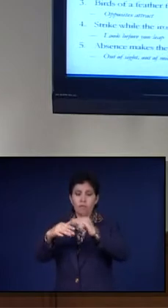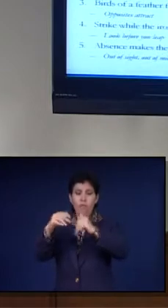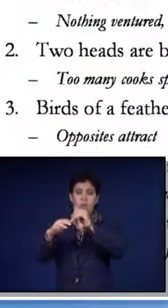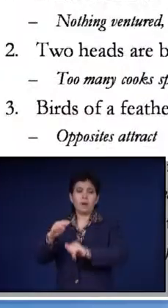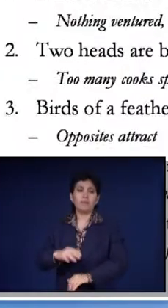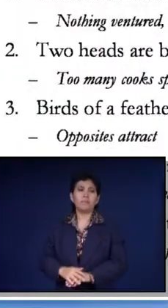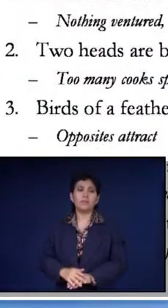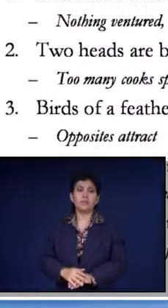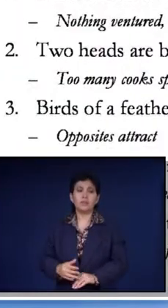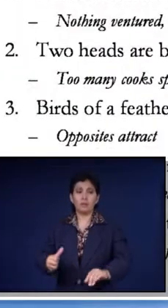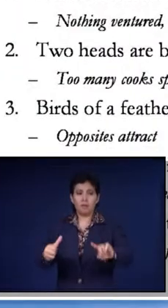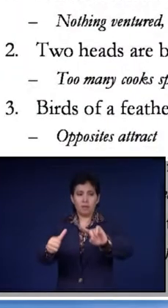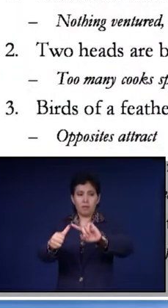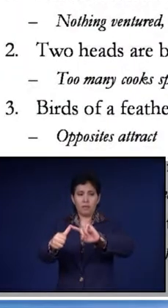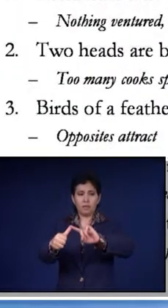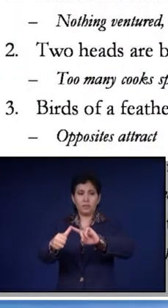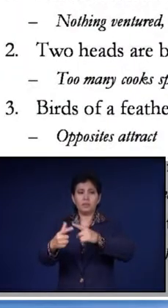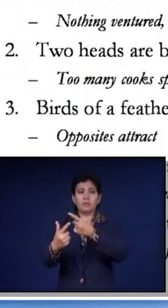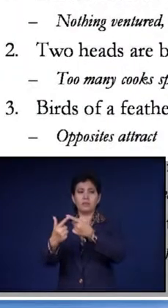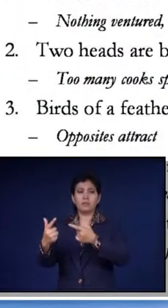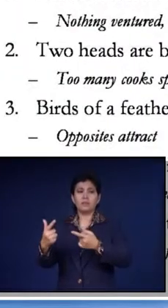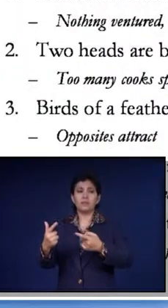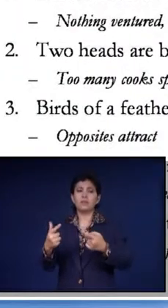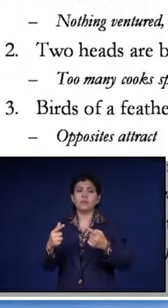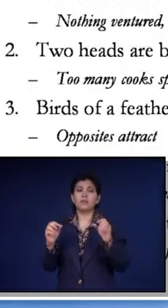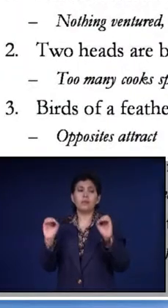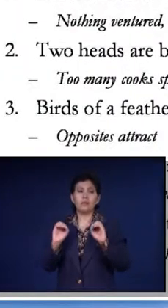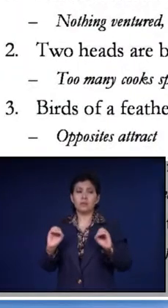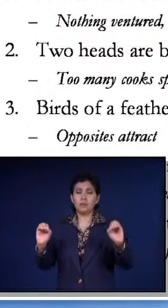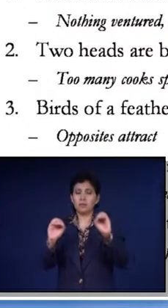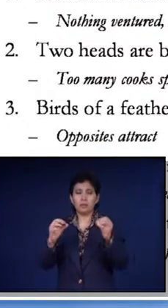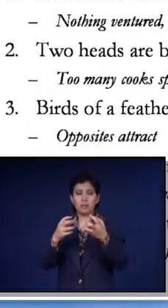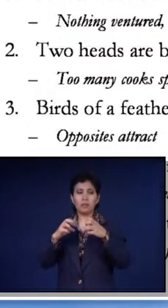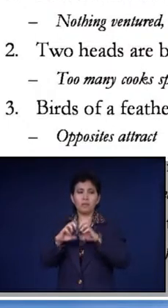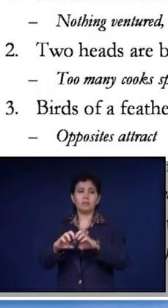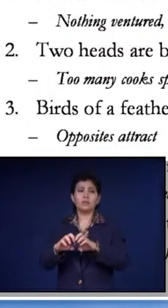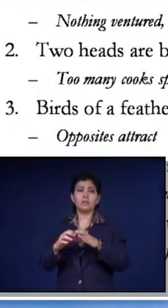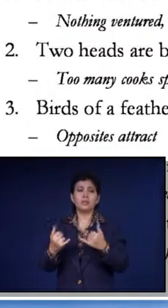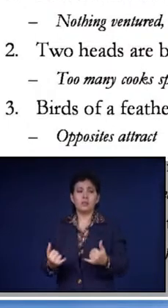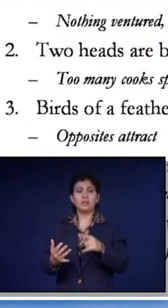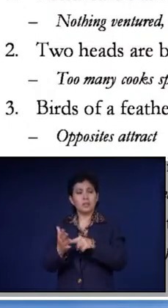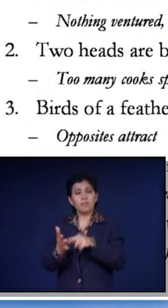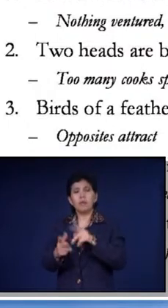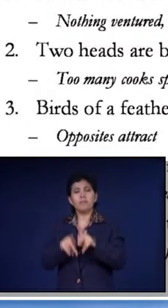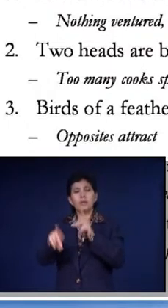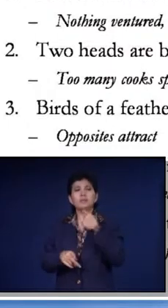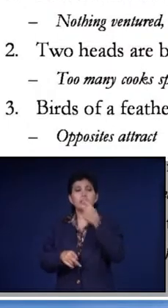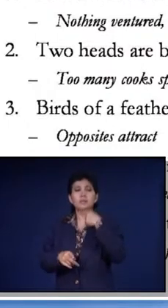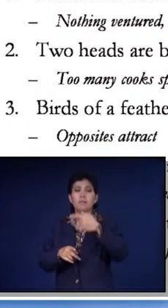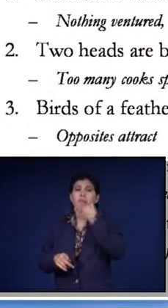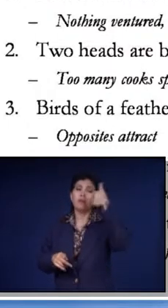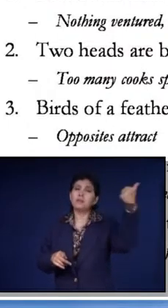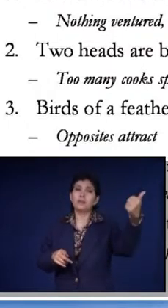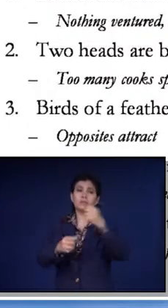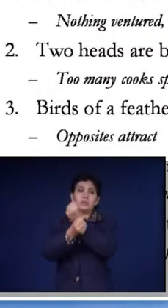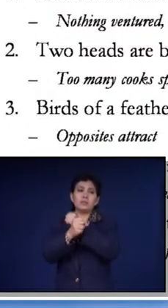The first one, better safe than sorry. It means nothing ventured, nothing gained. Now, sometimes people say it's better for you to be